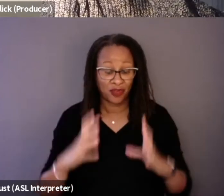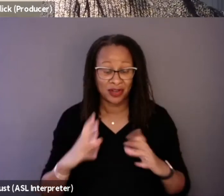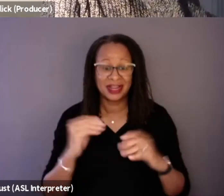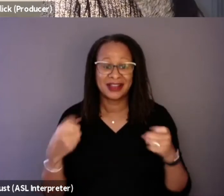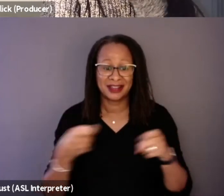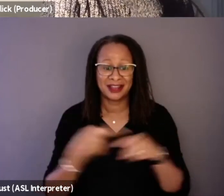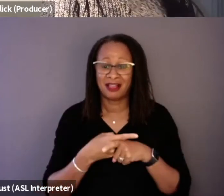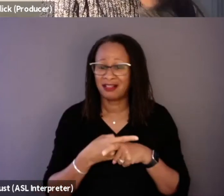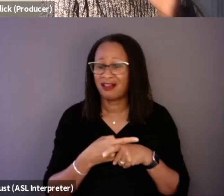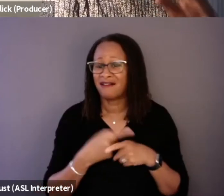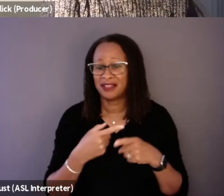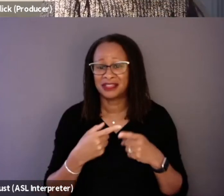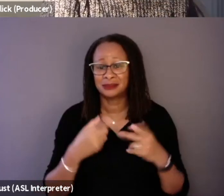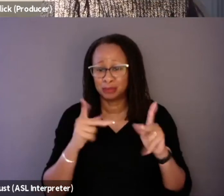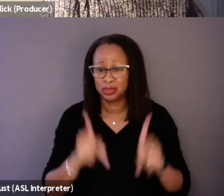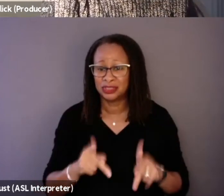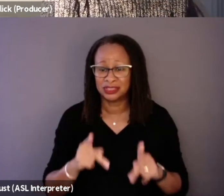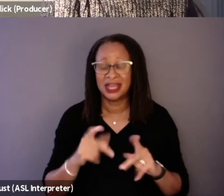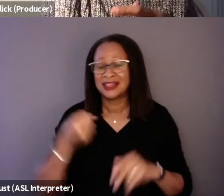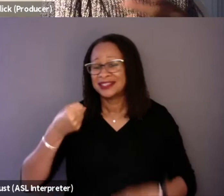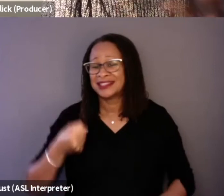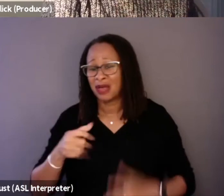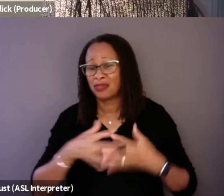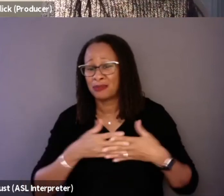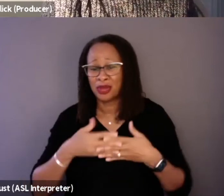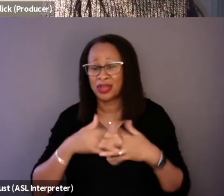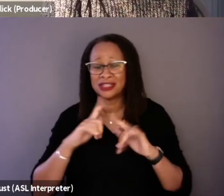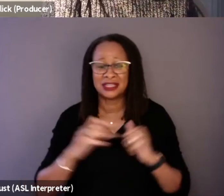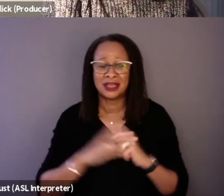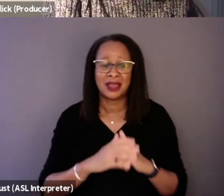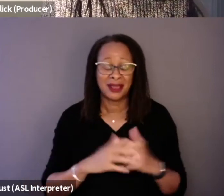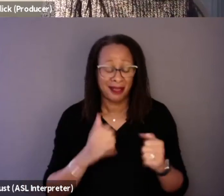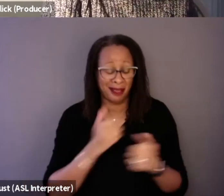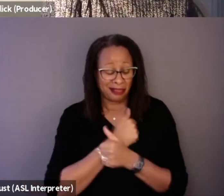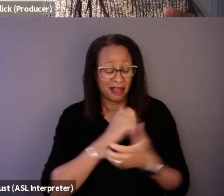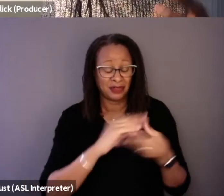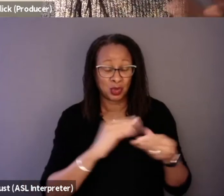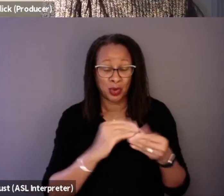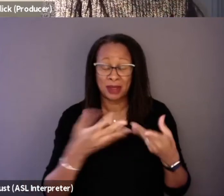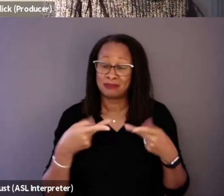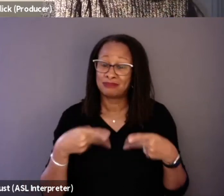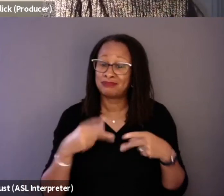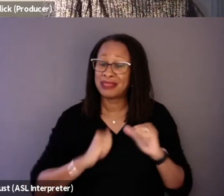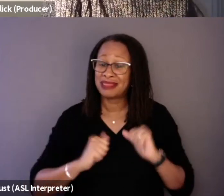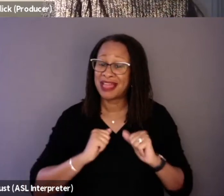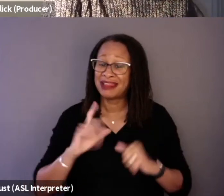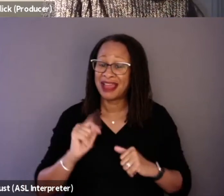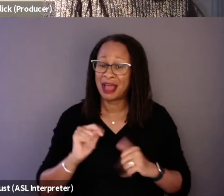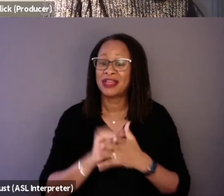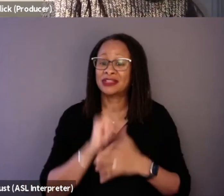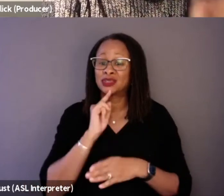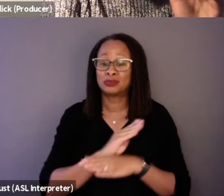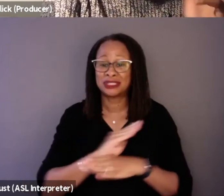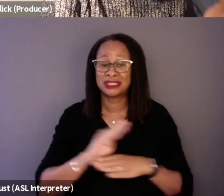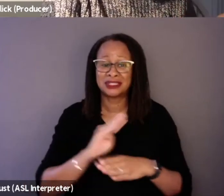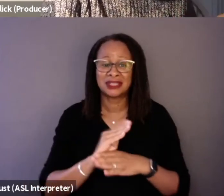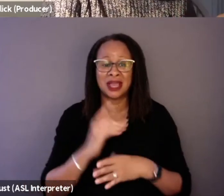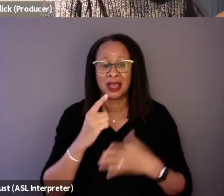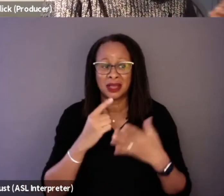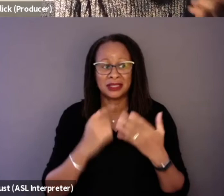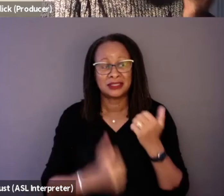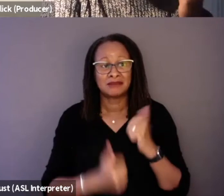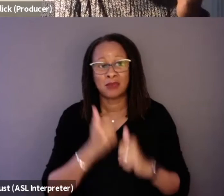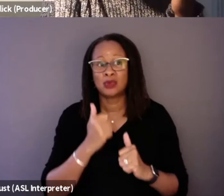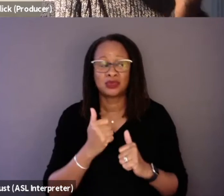South America, like a love story played out is actually the reality of what most of the war zones I